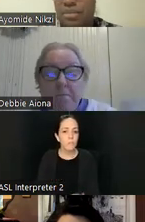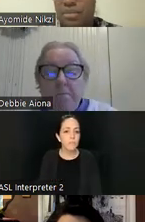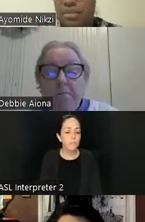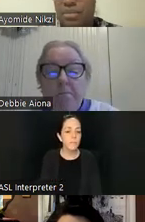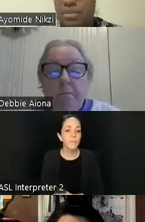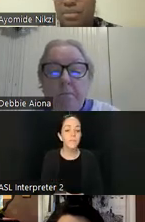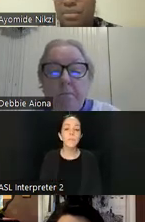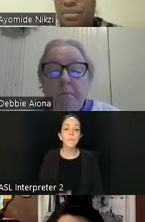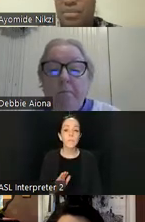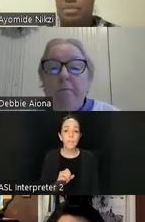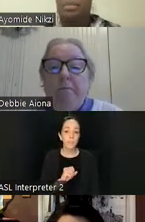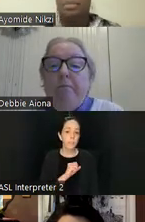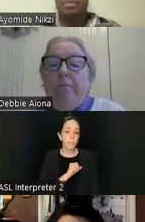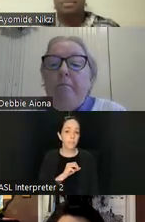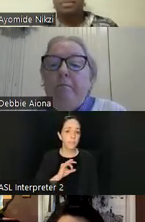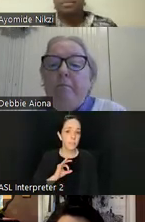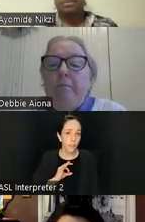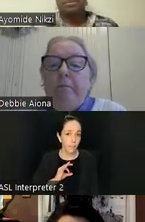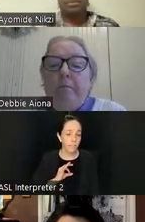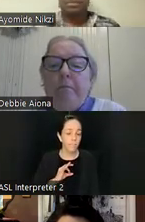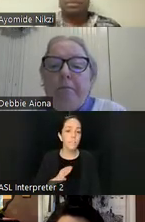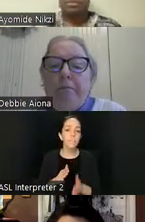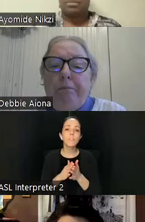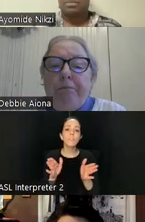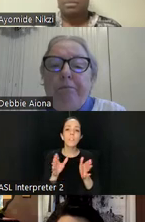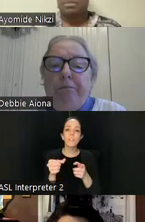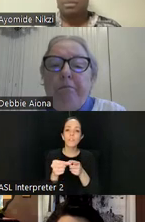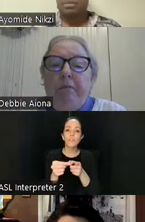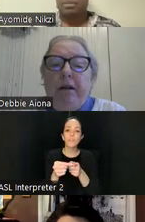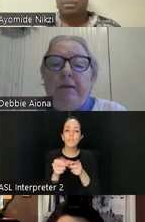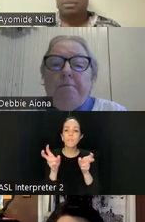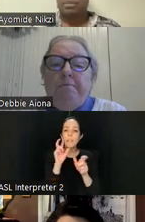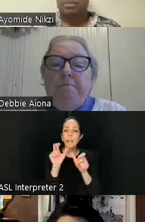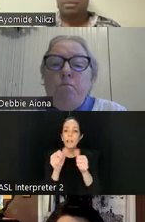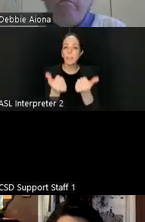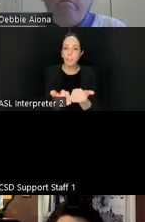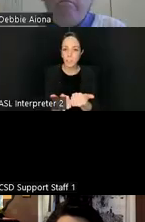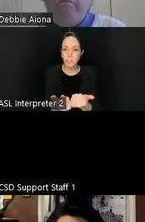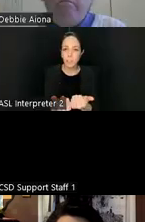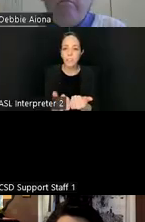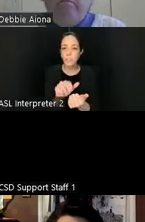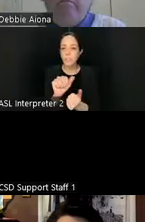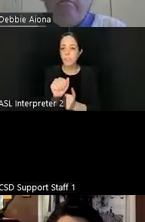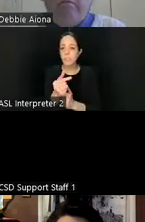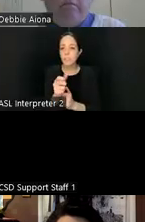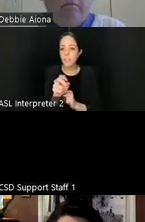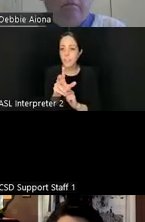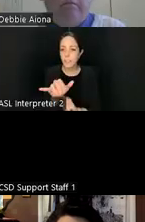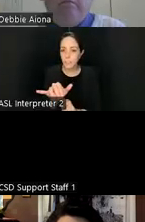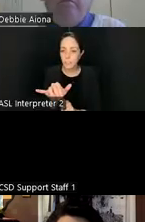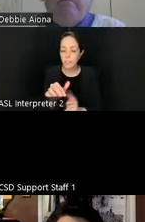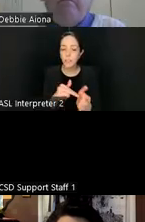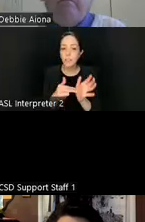staff will, the generic term agency is being used right now, just while the particular nature of that staff unit